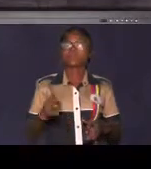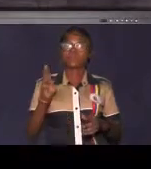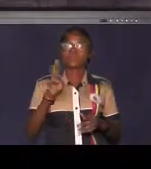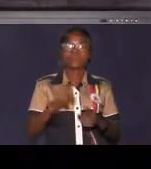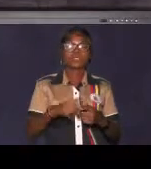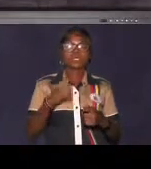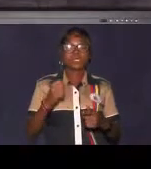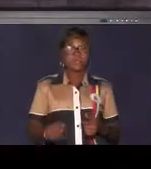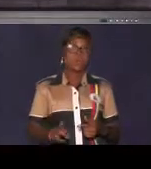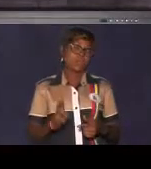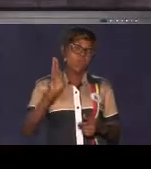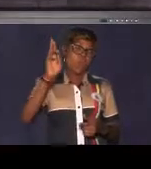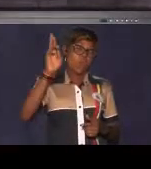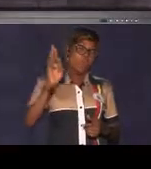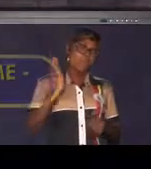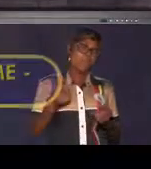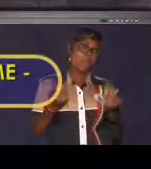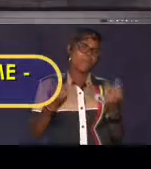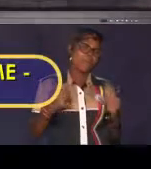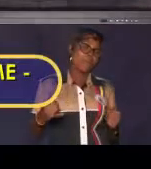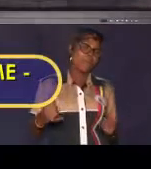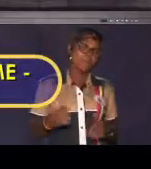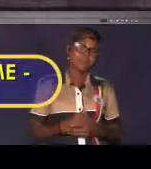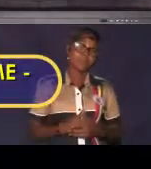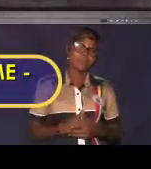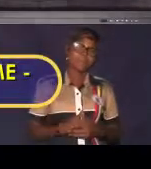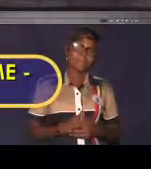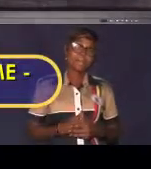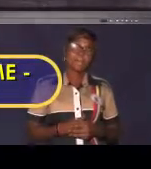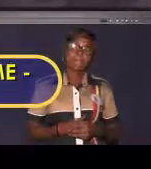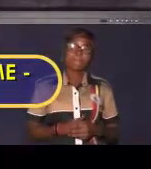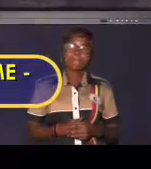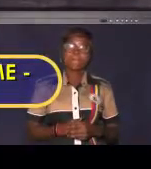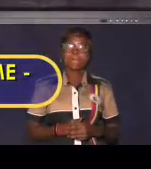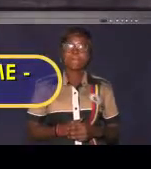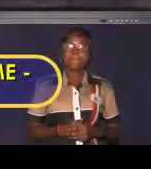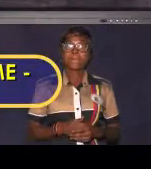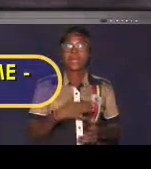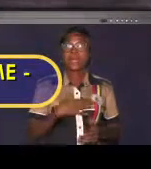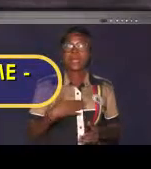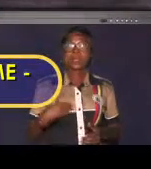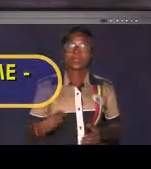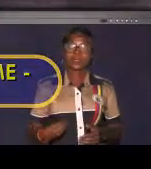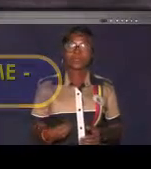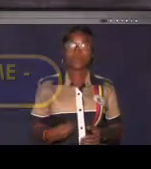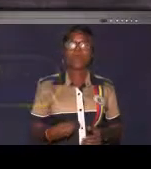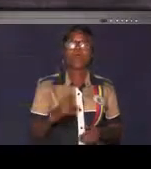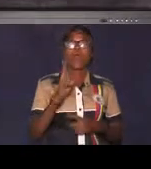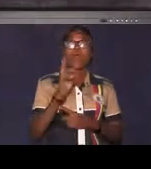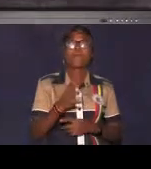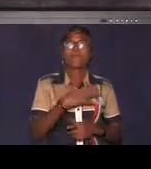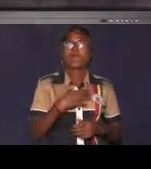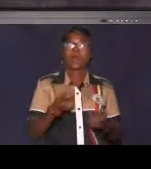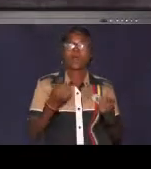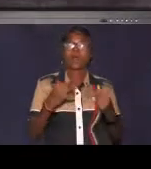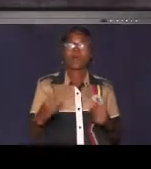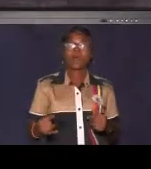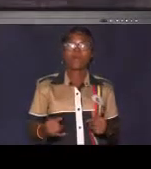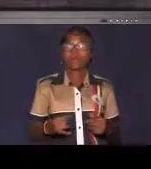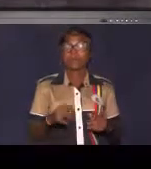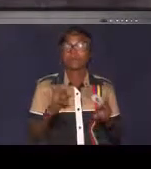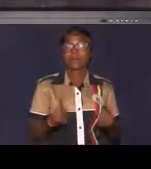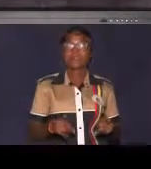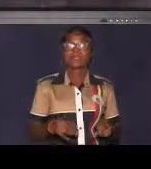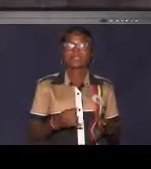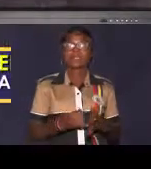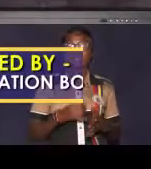upcoming when up and coming is the most appropriate word to use. An up and coming person is